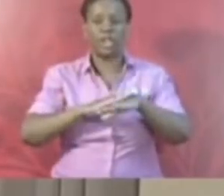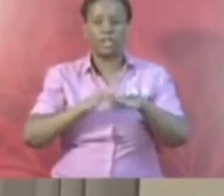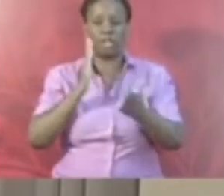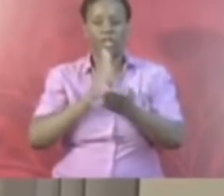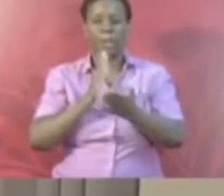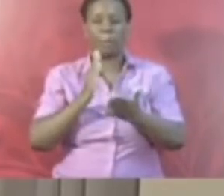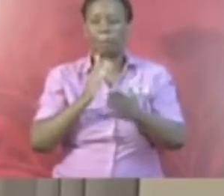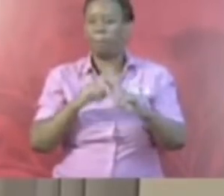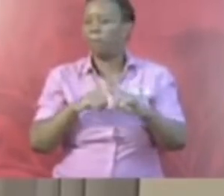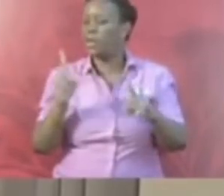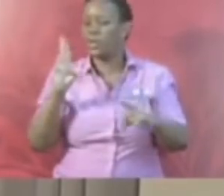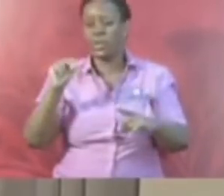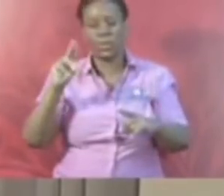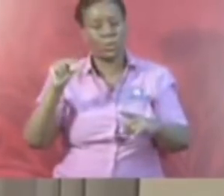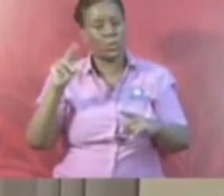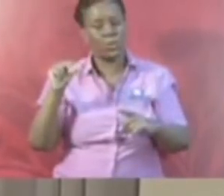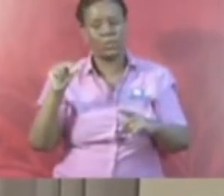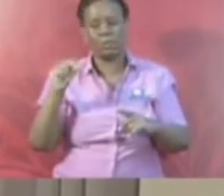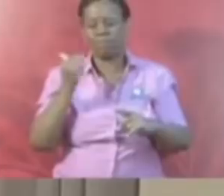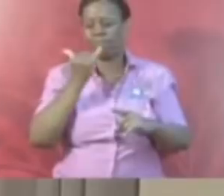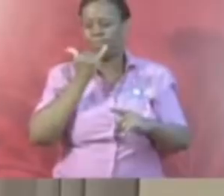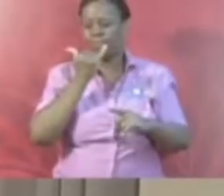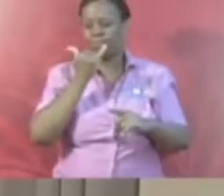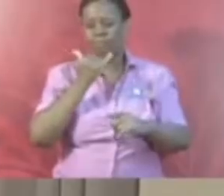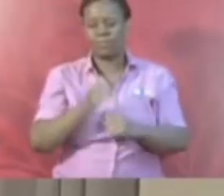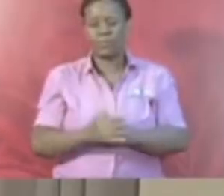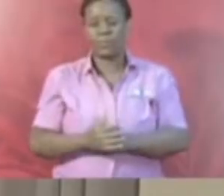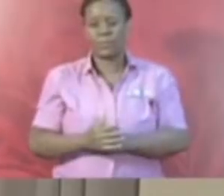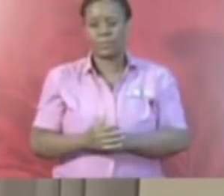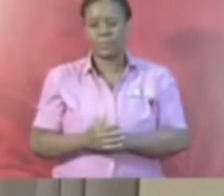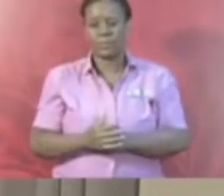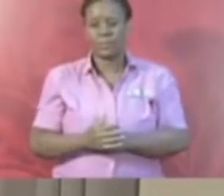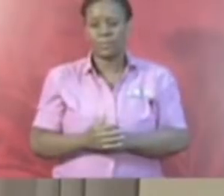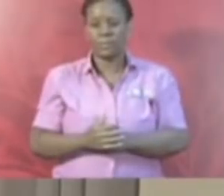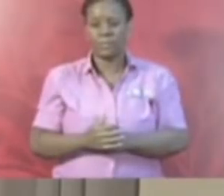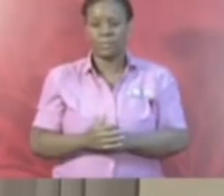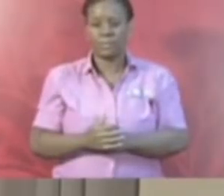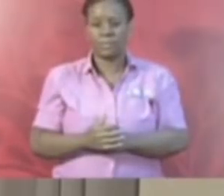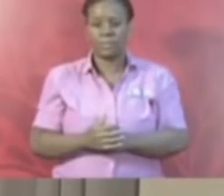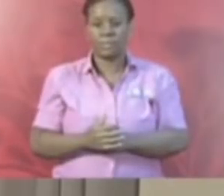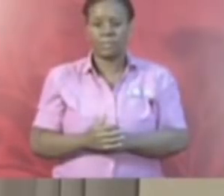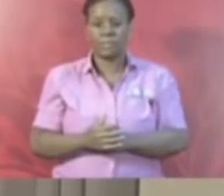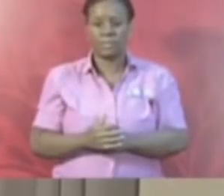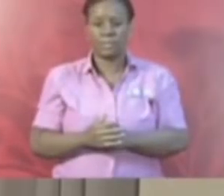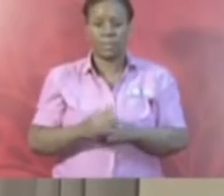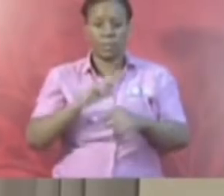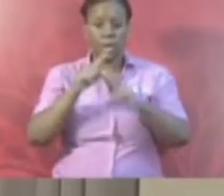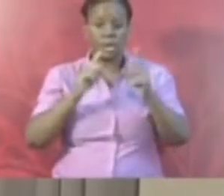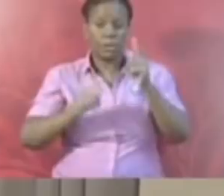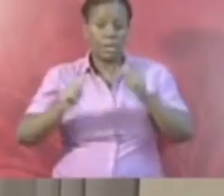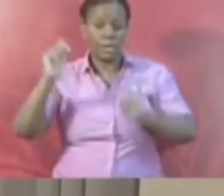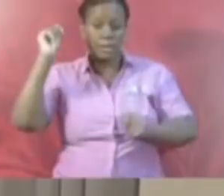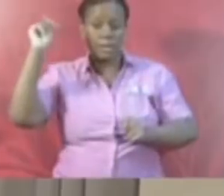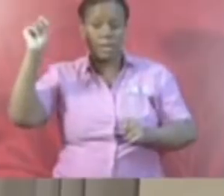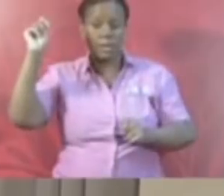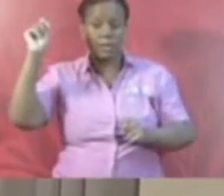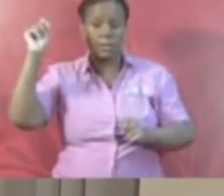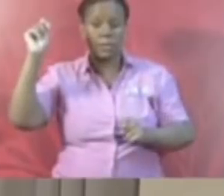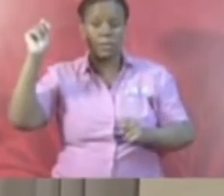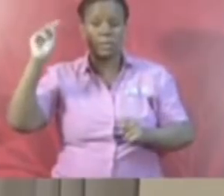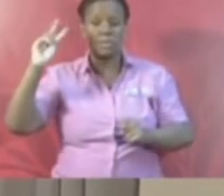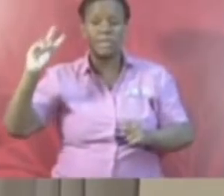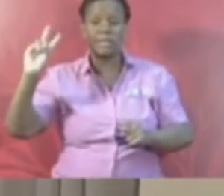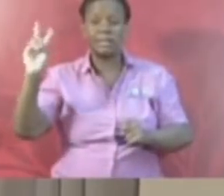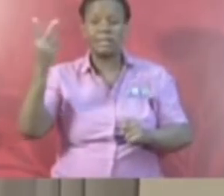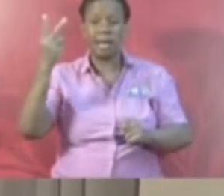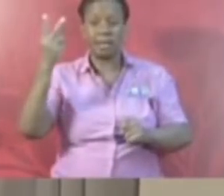recall, and I am on the record as stating this, when Trinidad and Tobago was placed second, I believe, by the University of